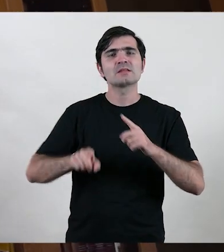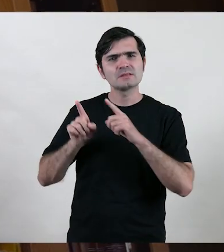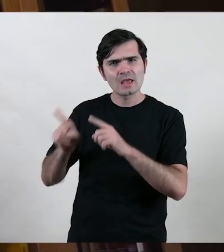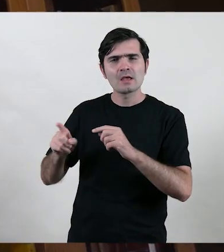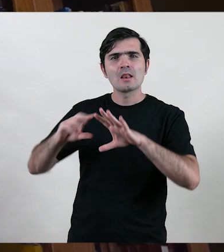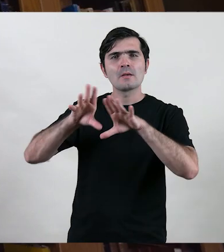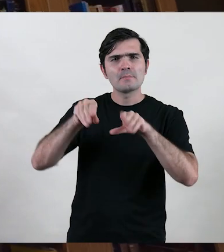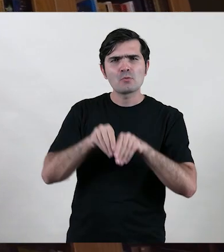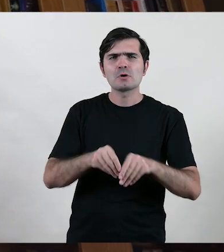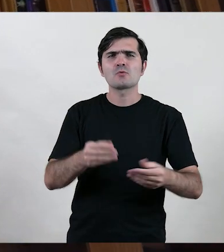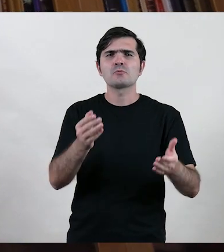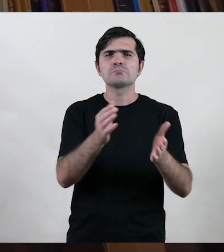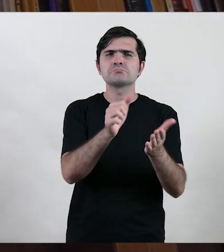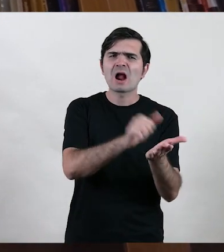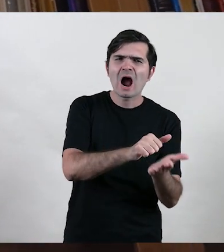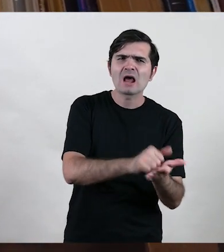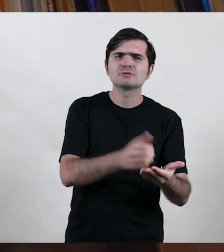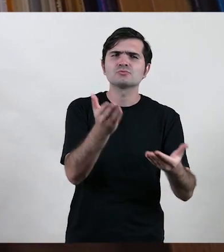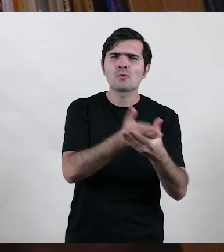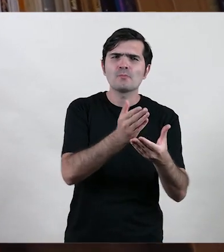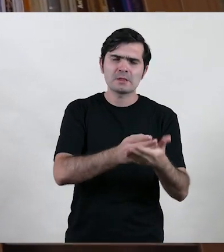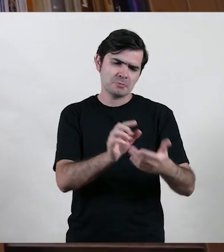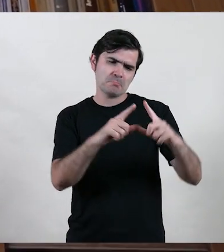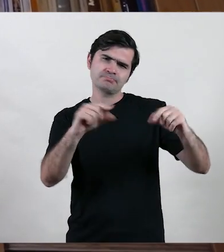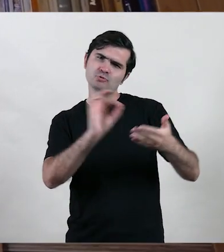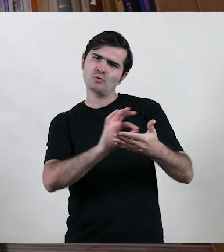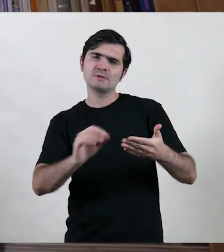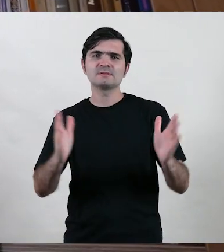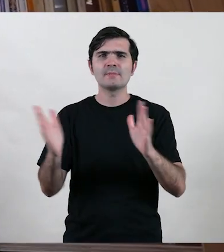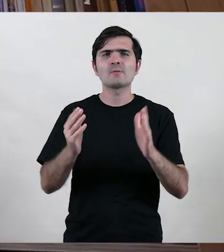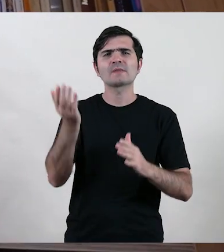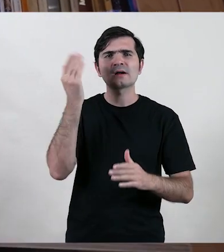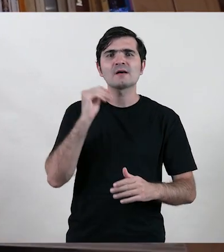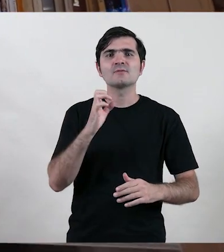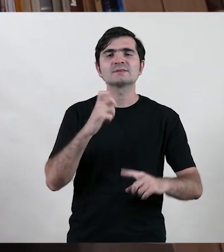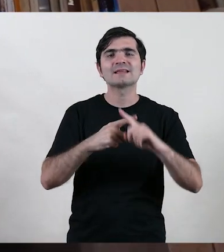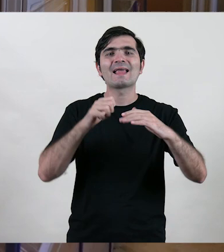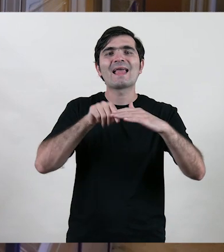books, documents and notes dating back to the Romanian cultural exile.